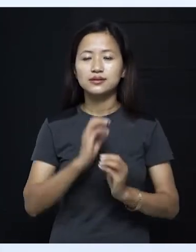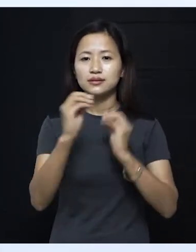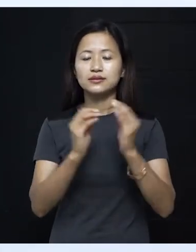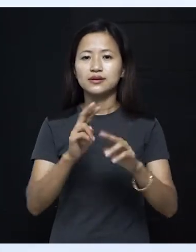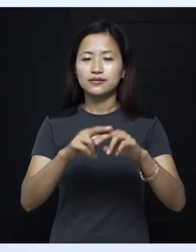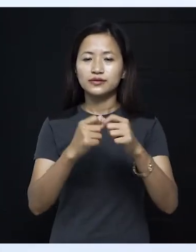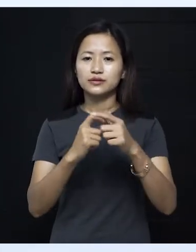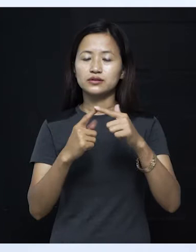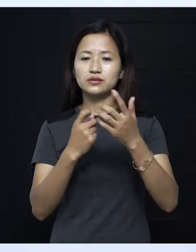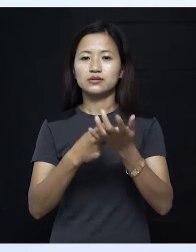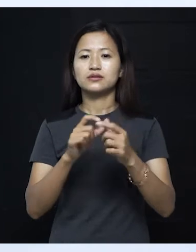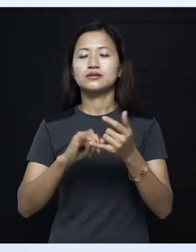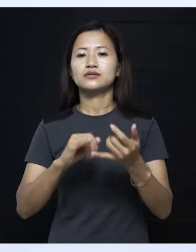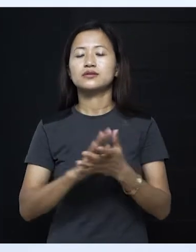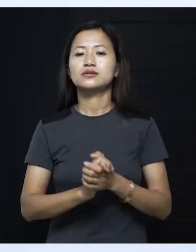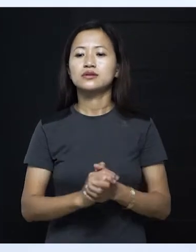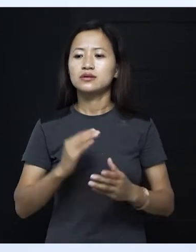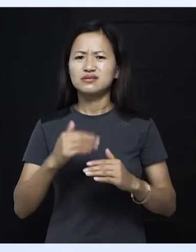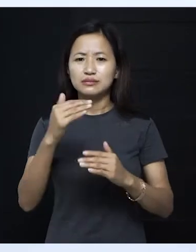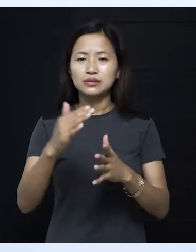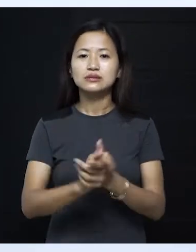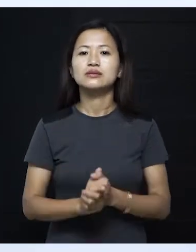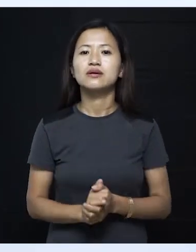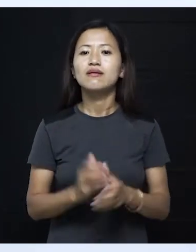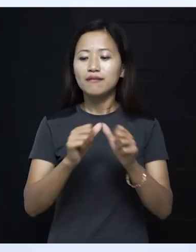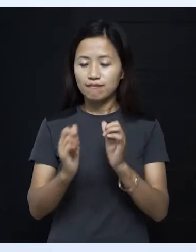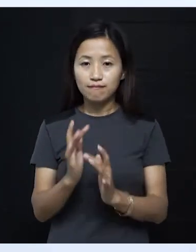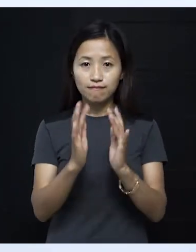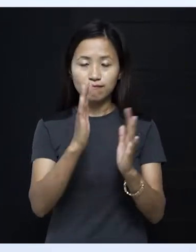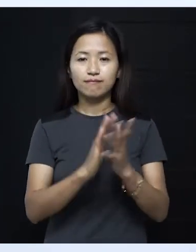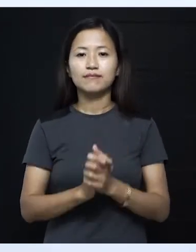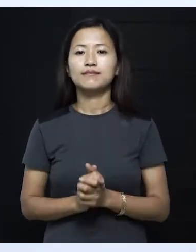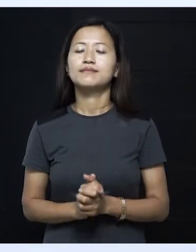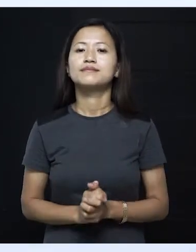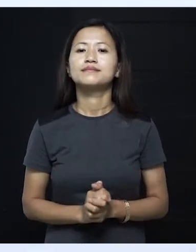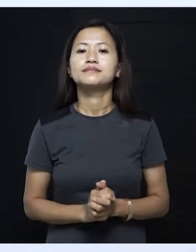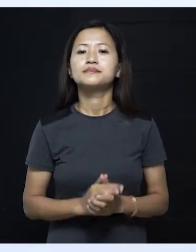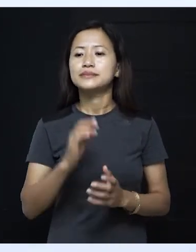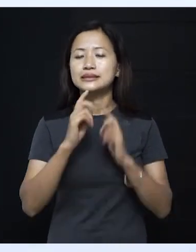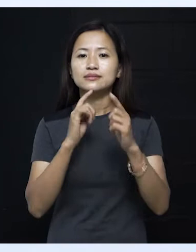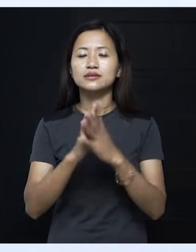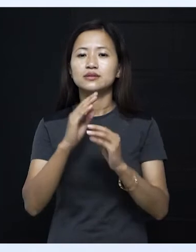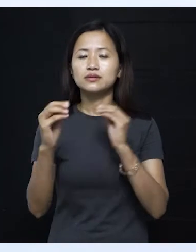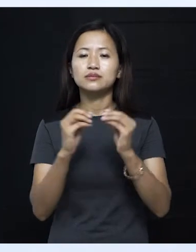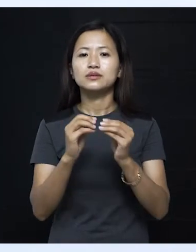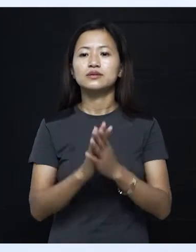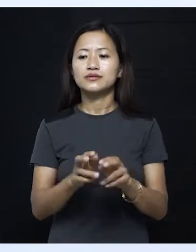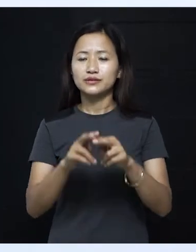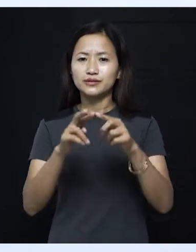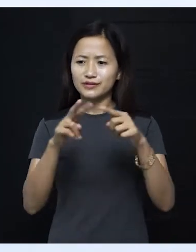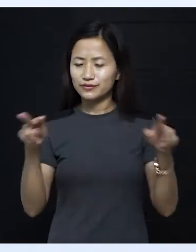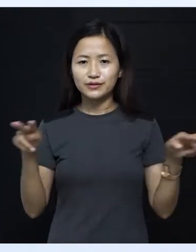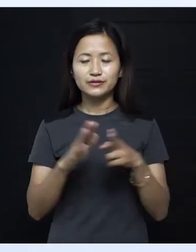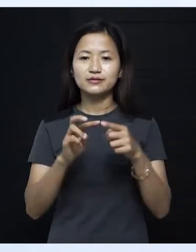the factors, the factors that depends on that agriculture depends on. Then we have also discussed about the different types